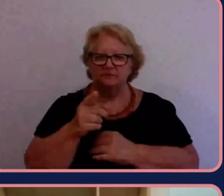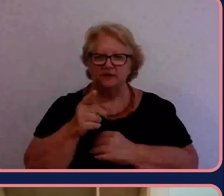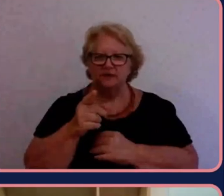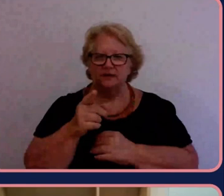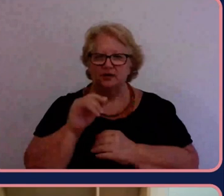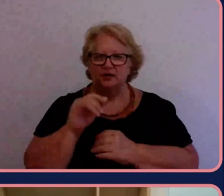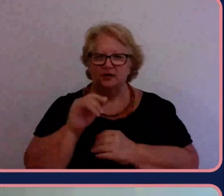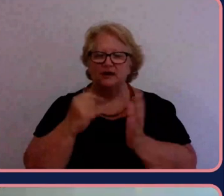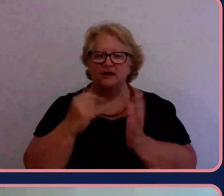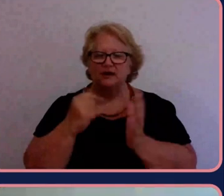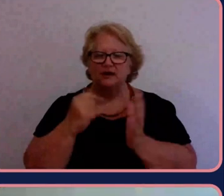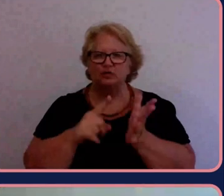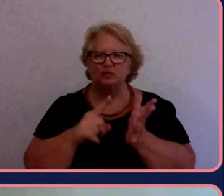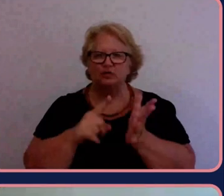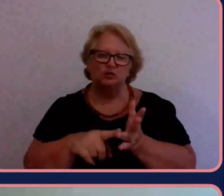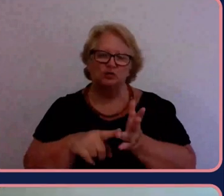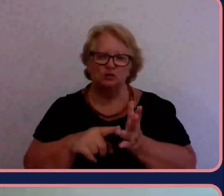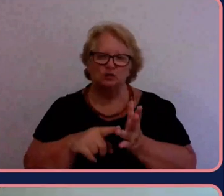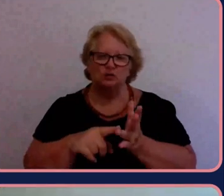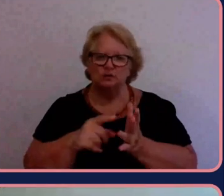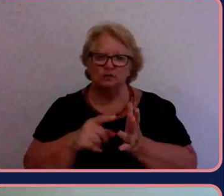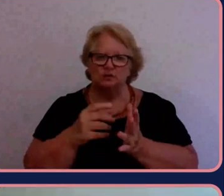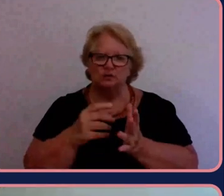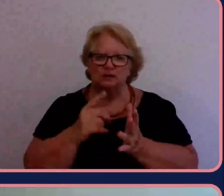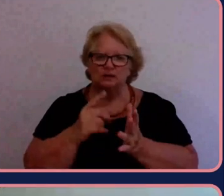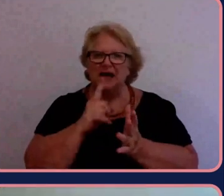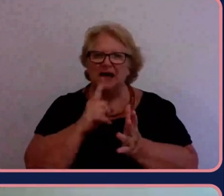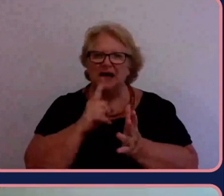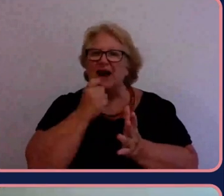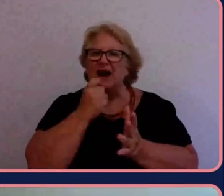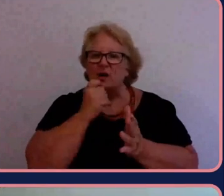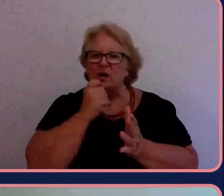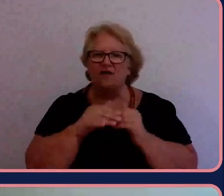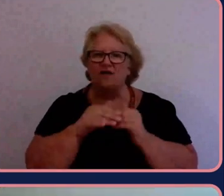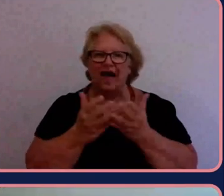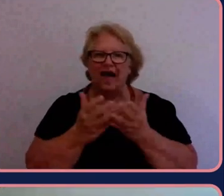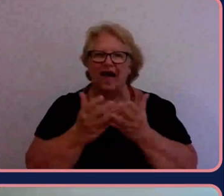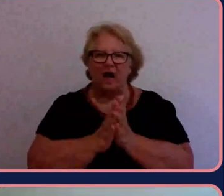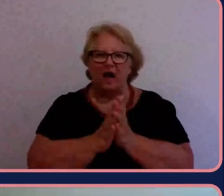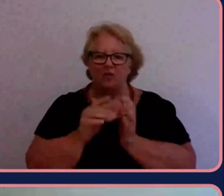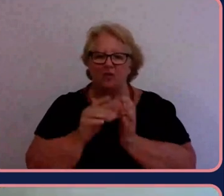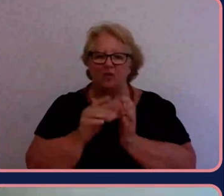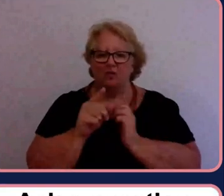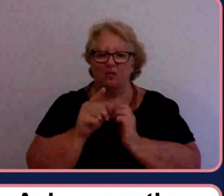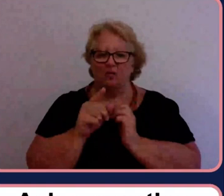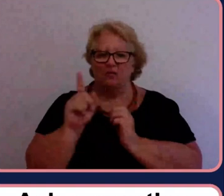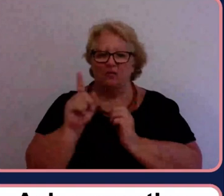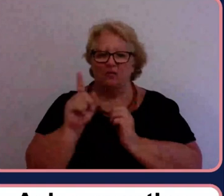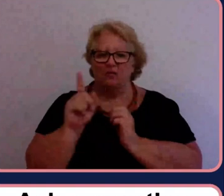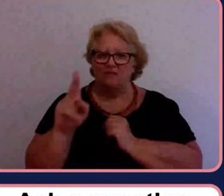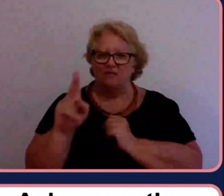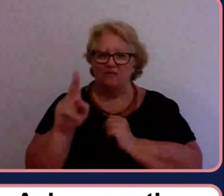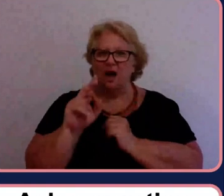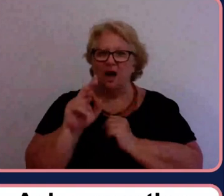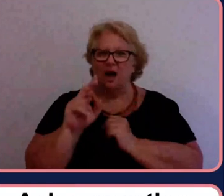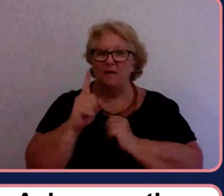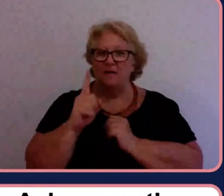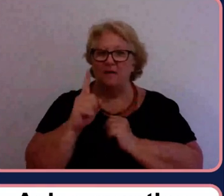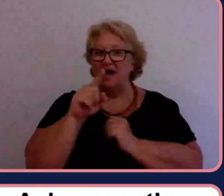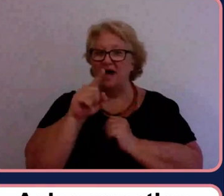of just say a little bit about the way the review thought about this, but noting that all of this is subject